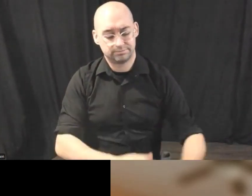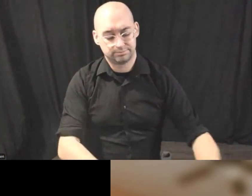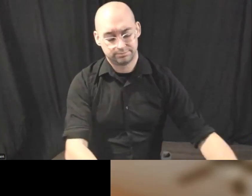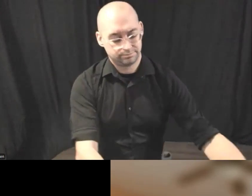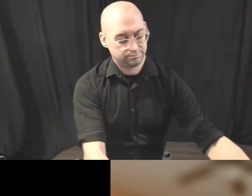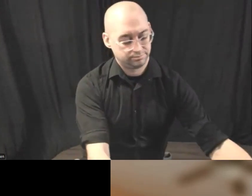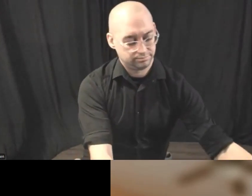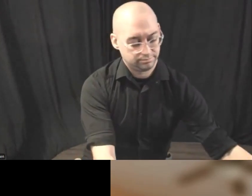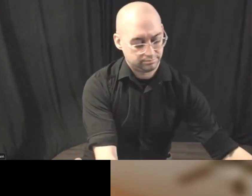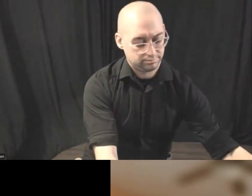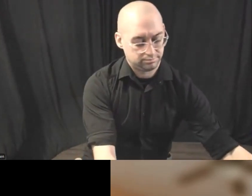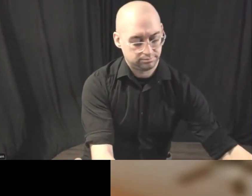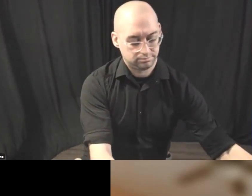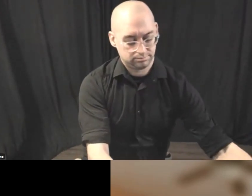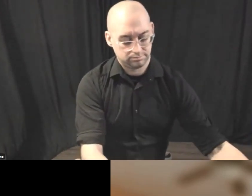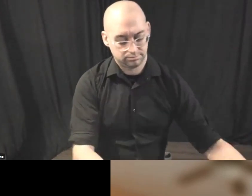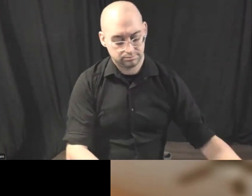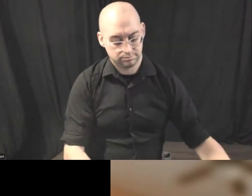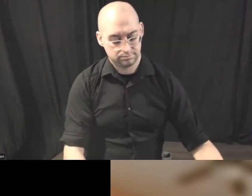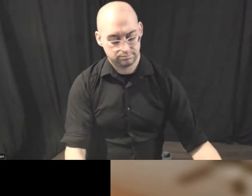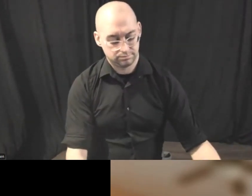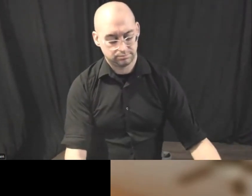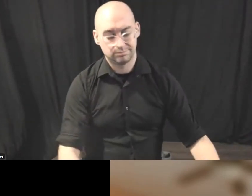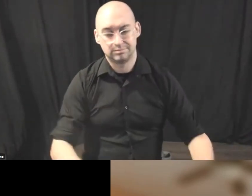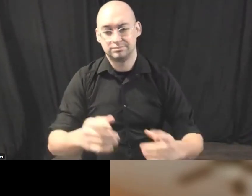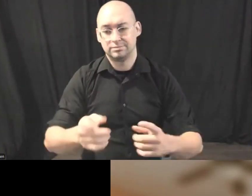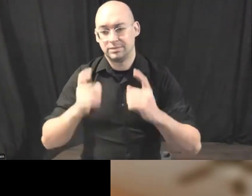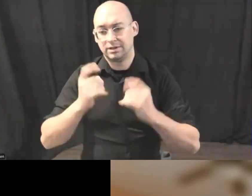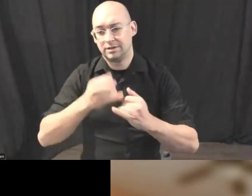We'll take our final question for this segment from Dr. Young.